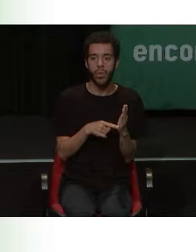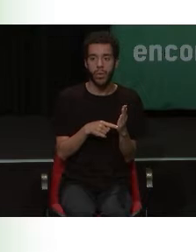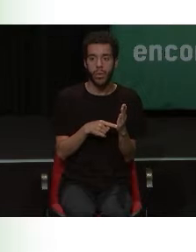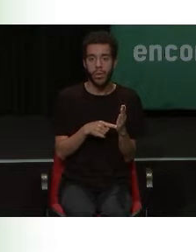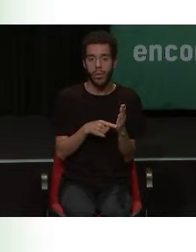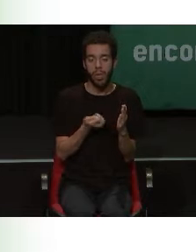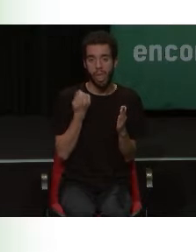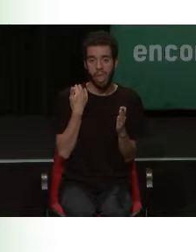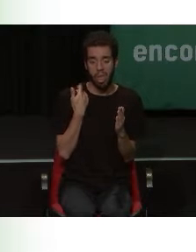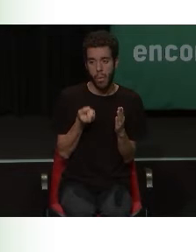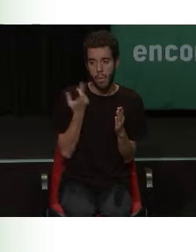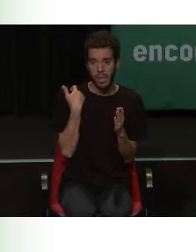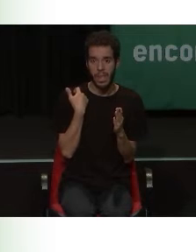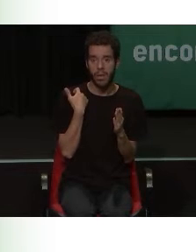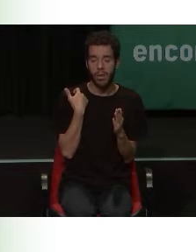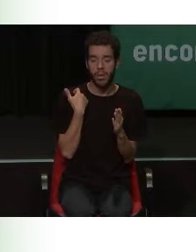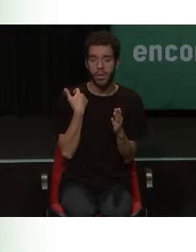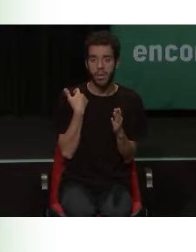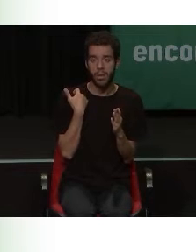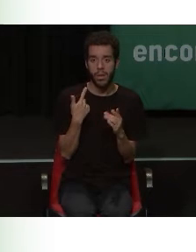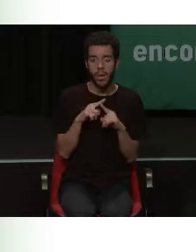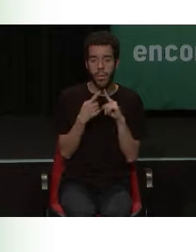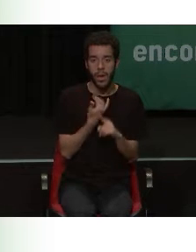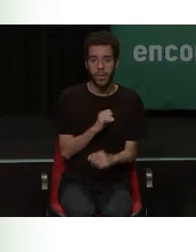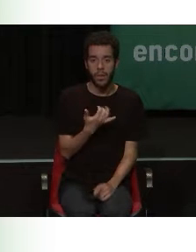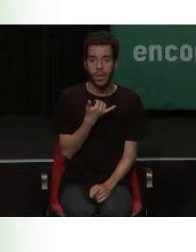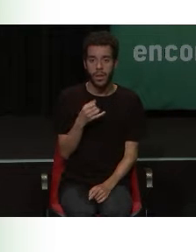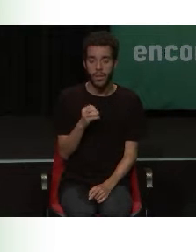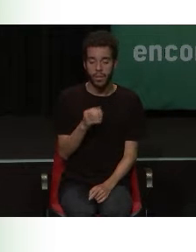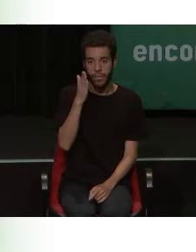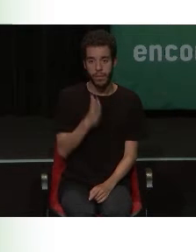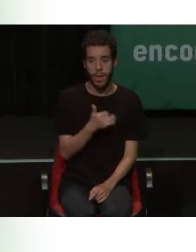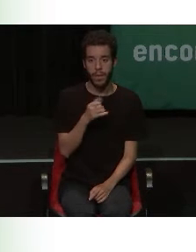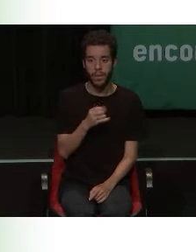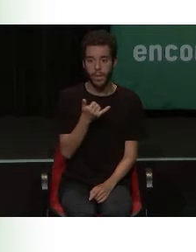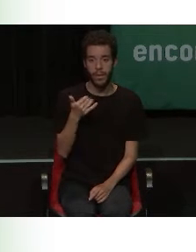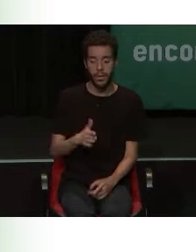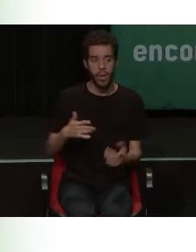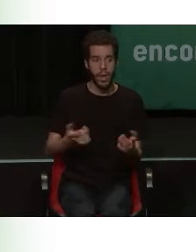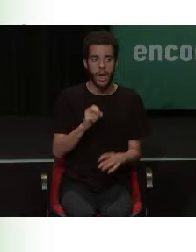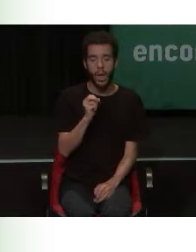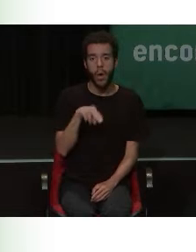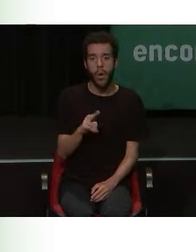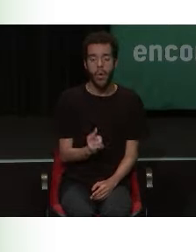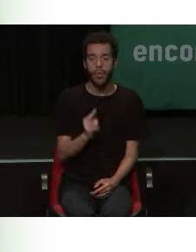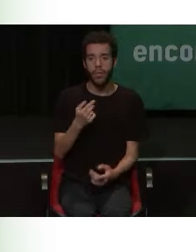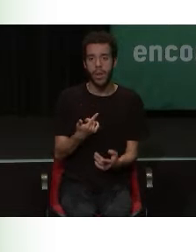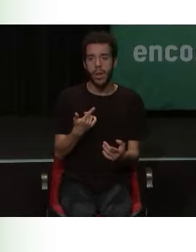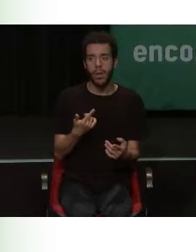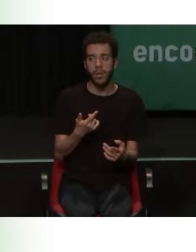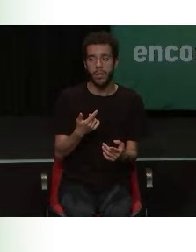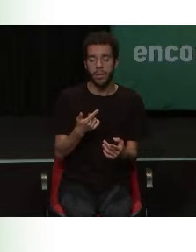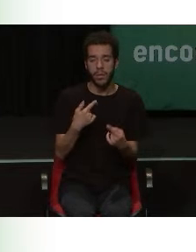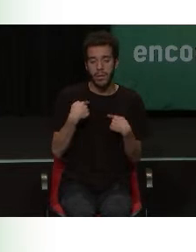document that was recently published by the World Health